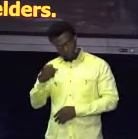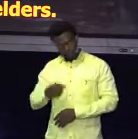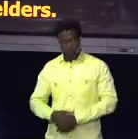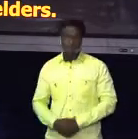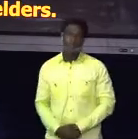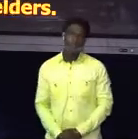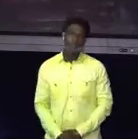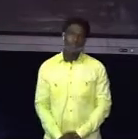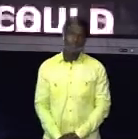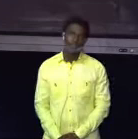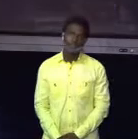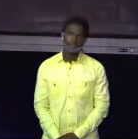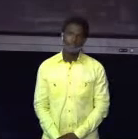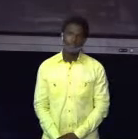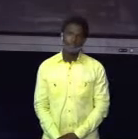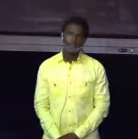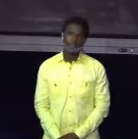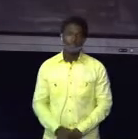our elders.